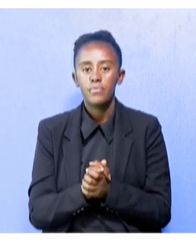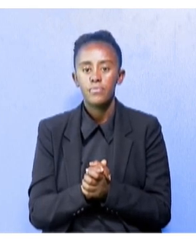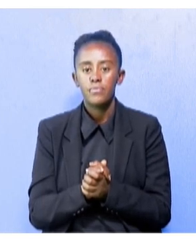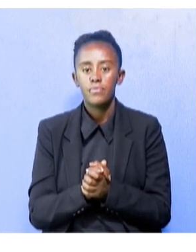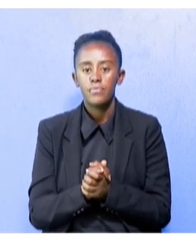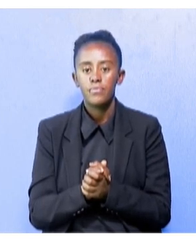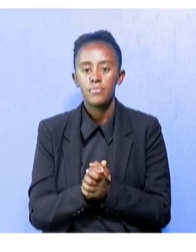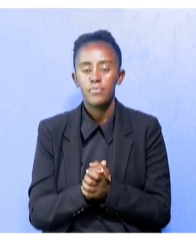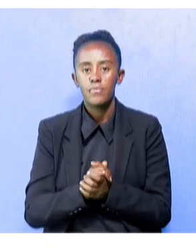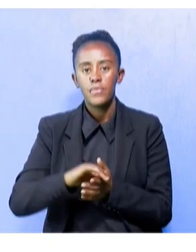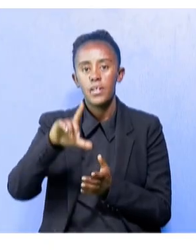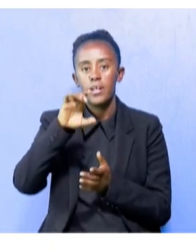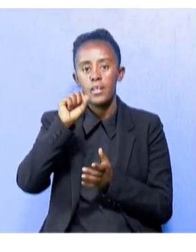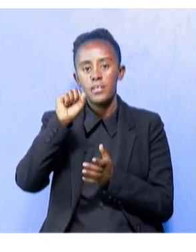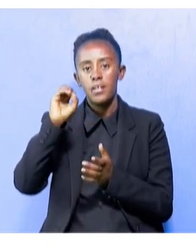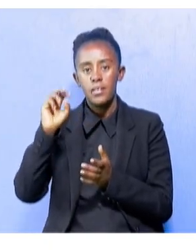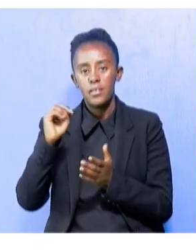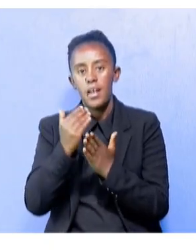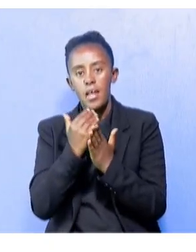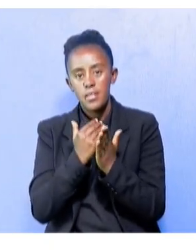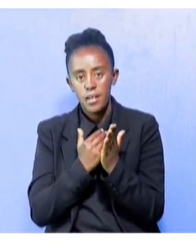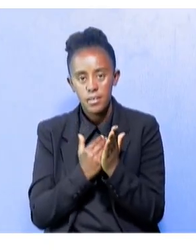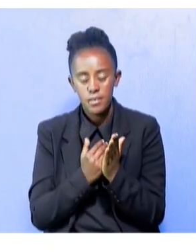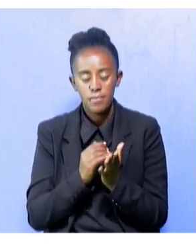This is lesson